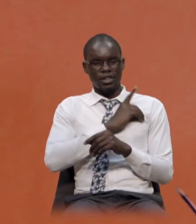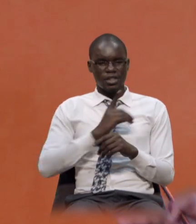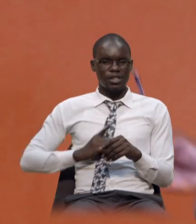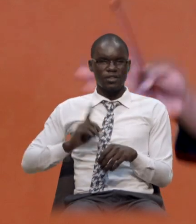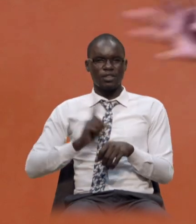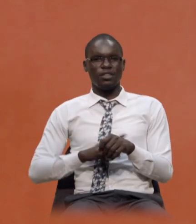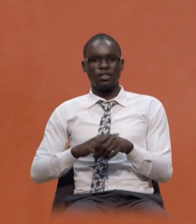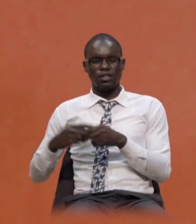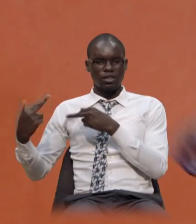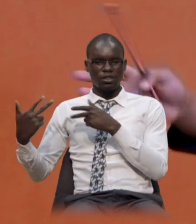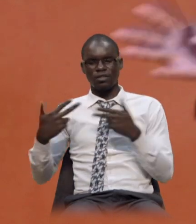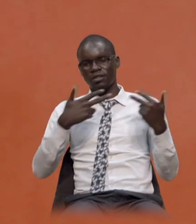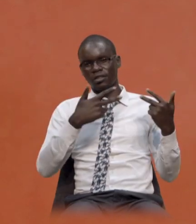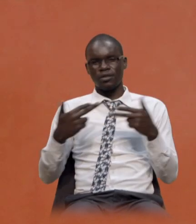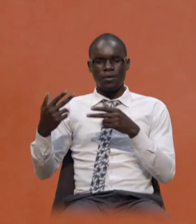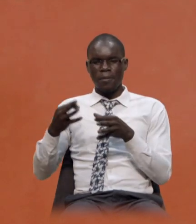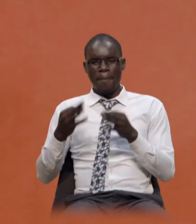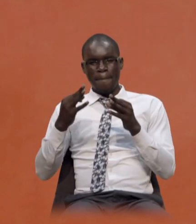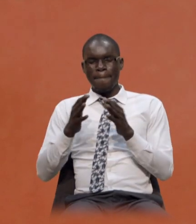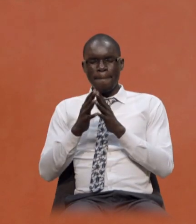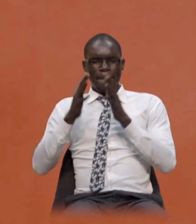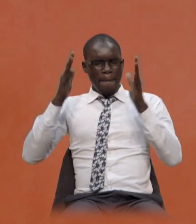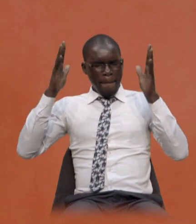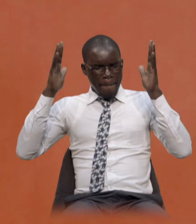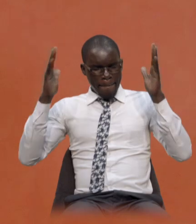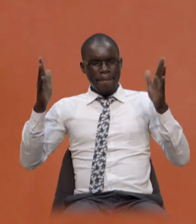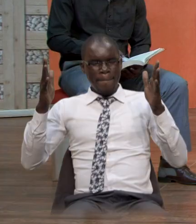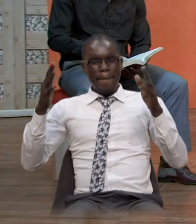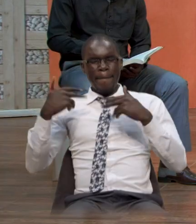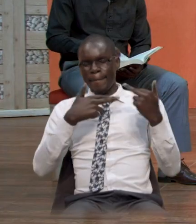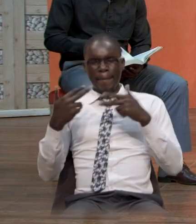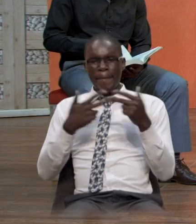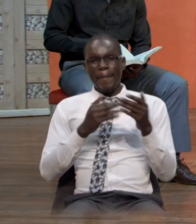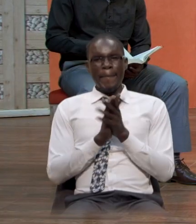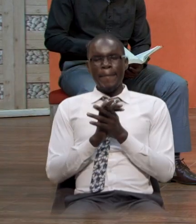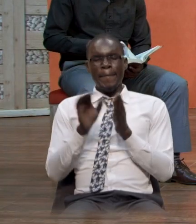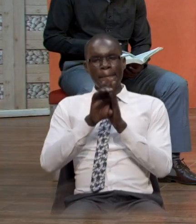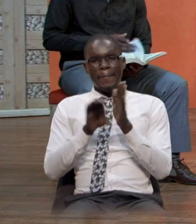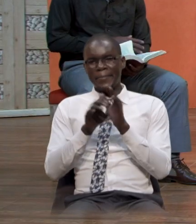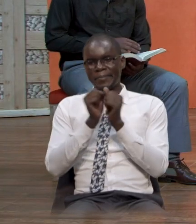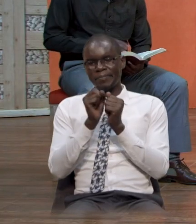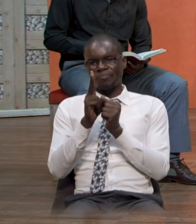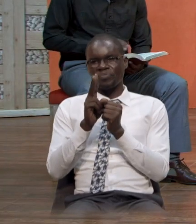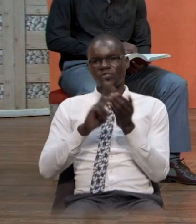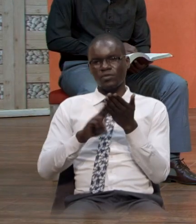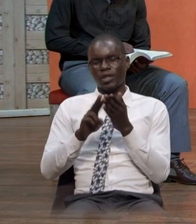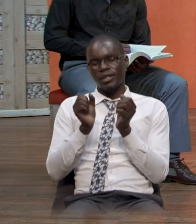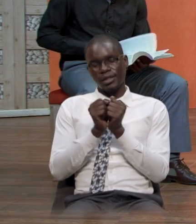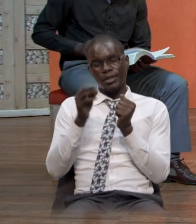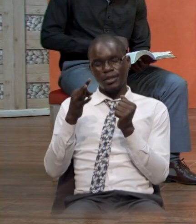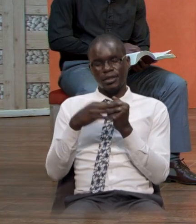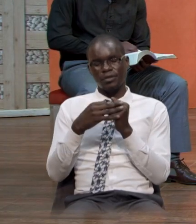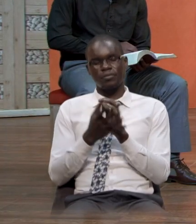battling one of his many battles as a king. First Chronicles chapter 12 verse 8. You can just read it to